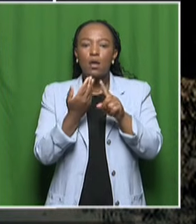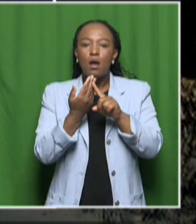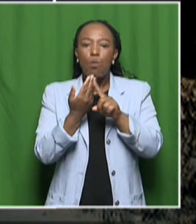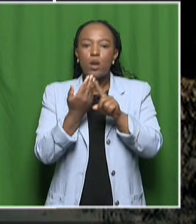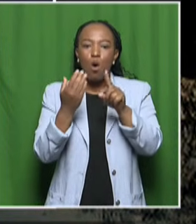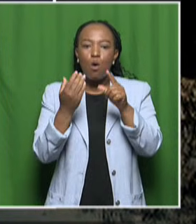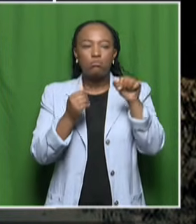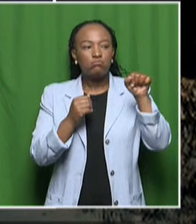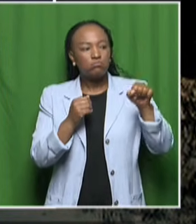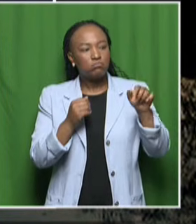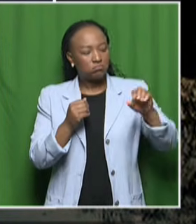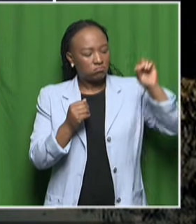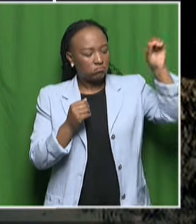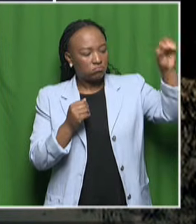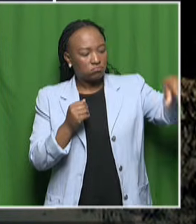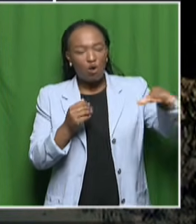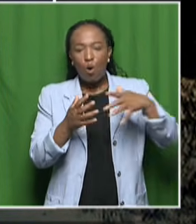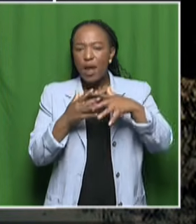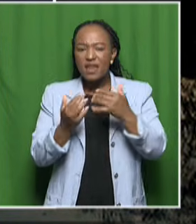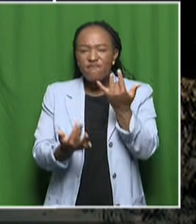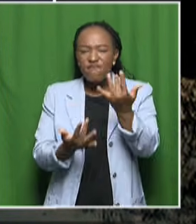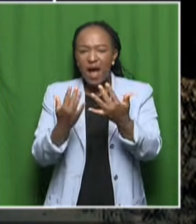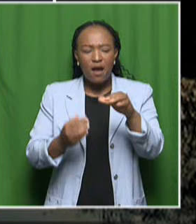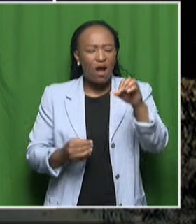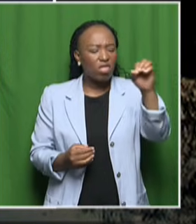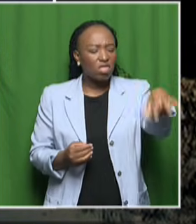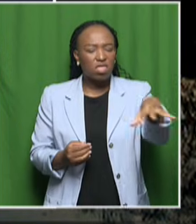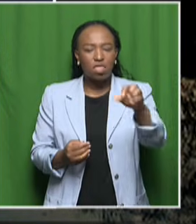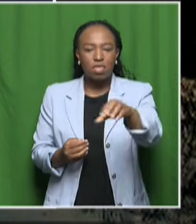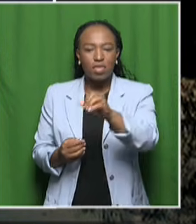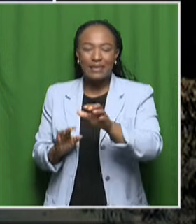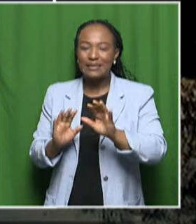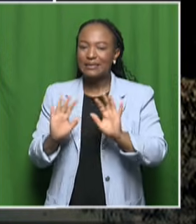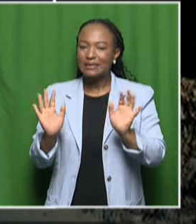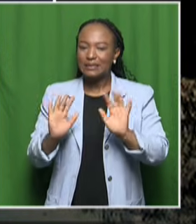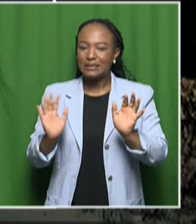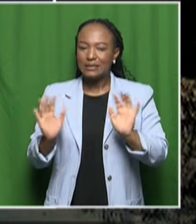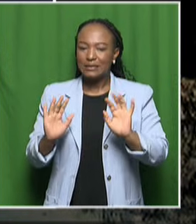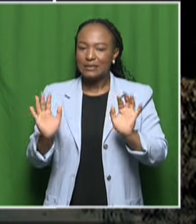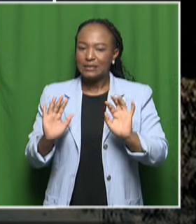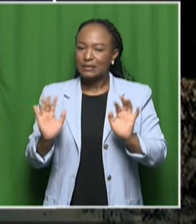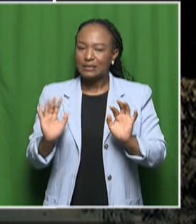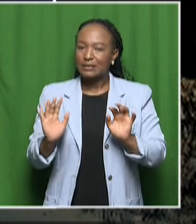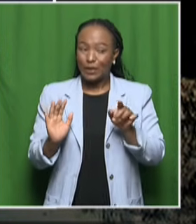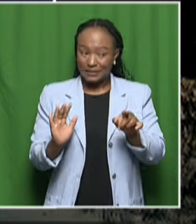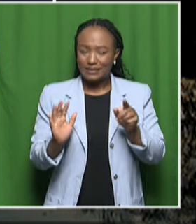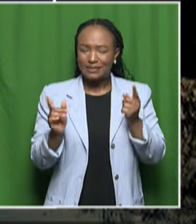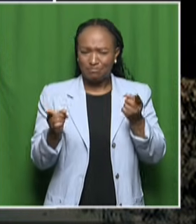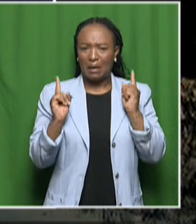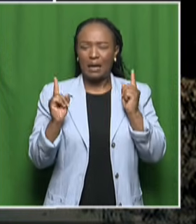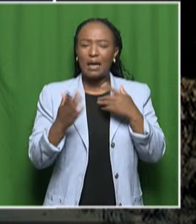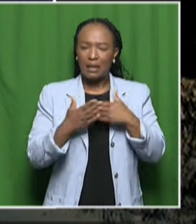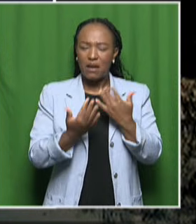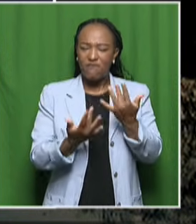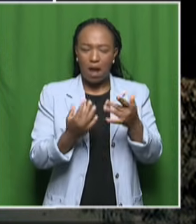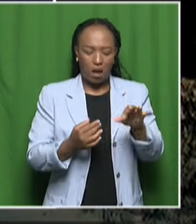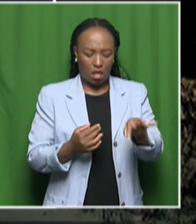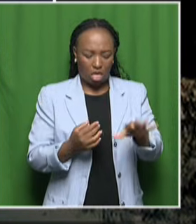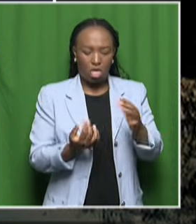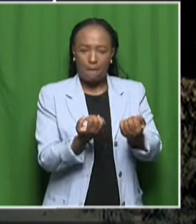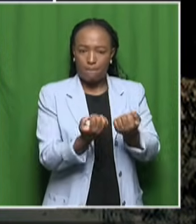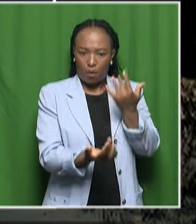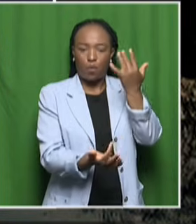them outside in the bins. These are all just factors, that play a role in these fires sparking up so quickly. I mean, I was standing